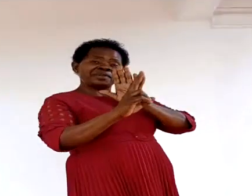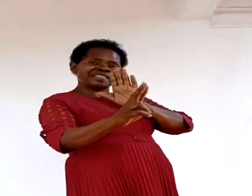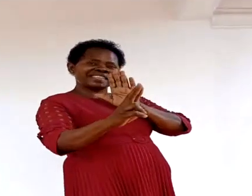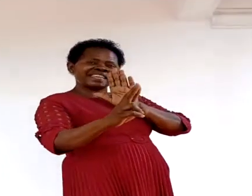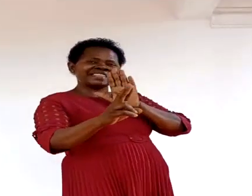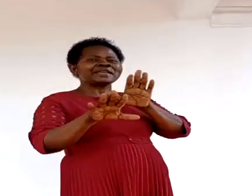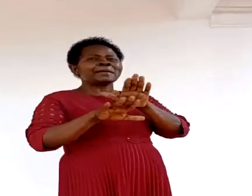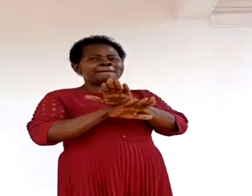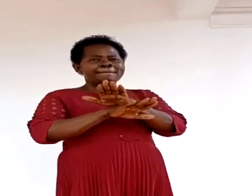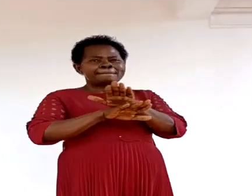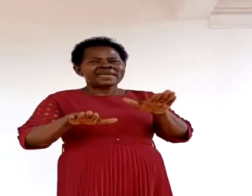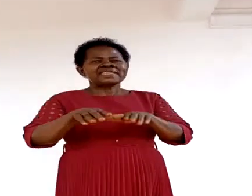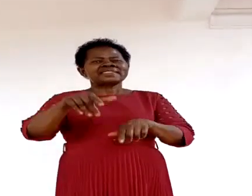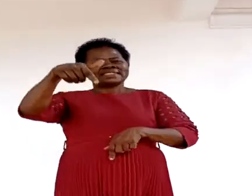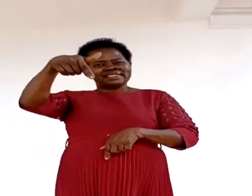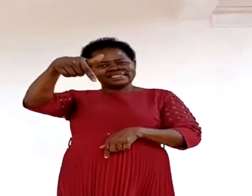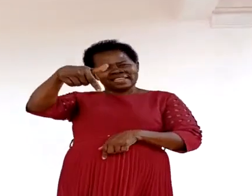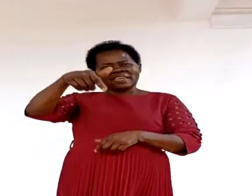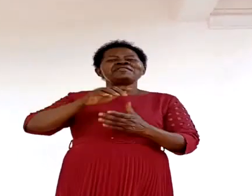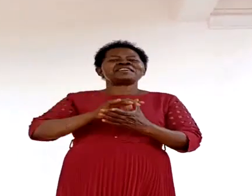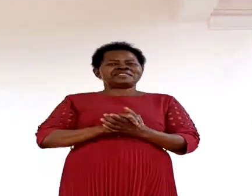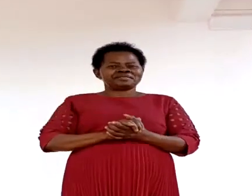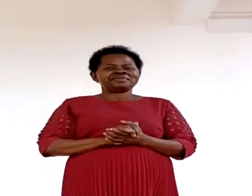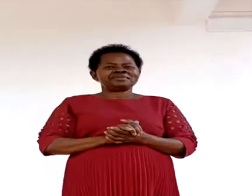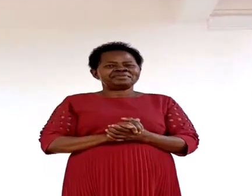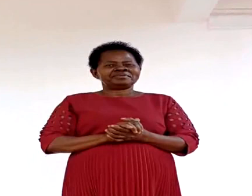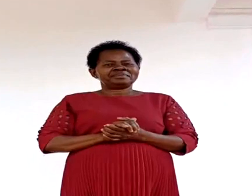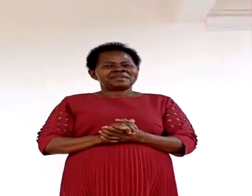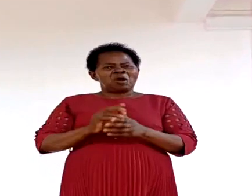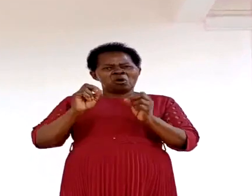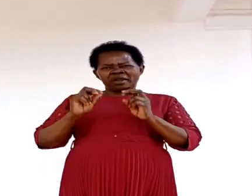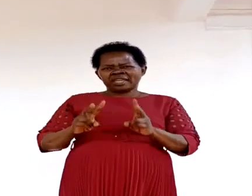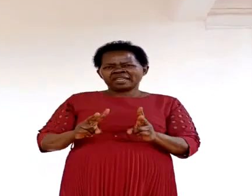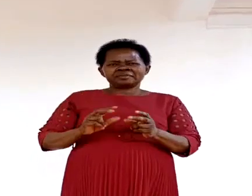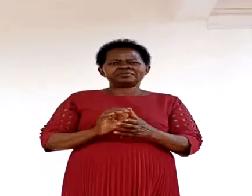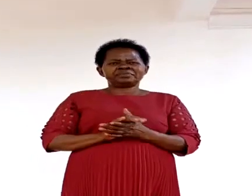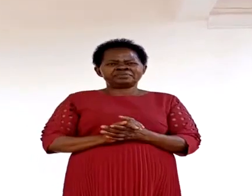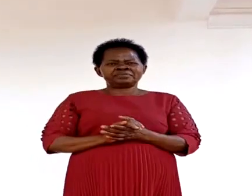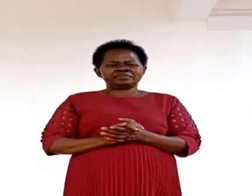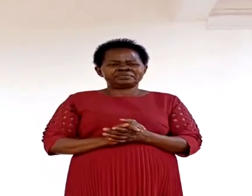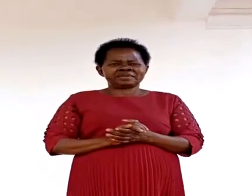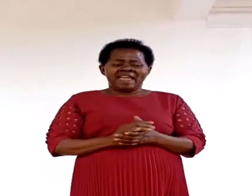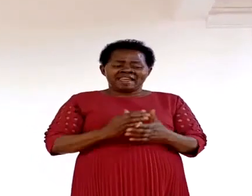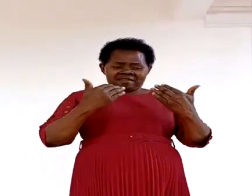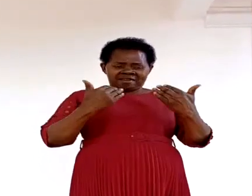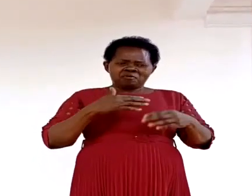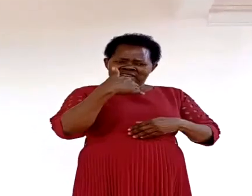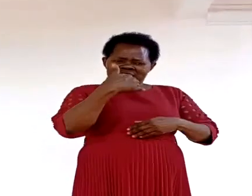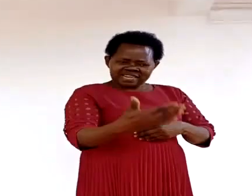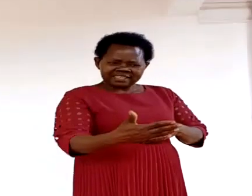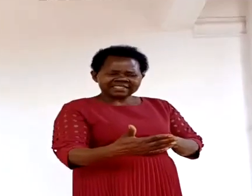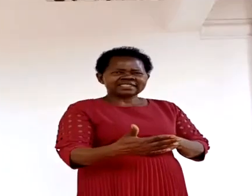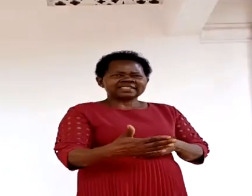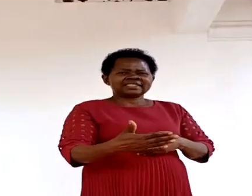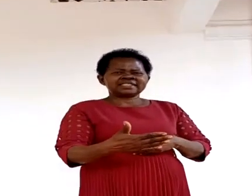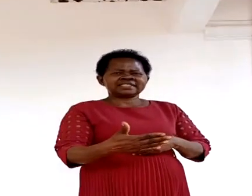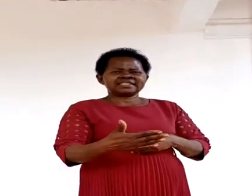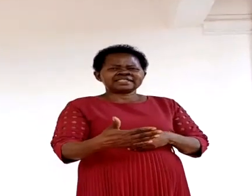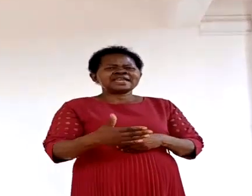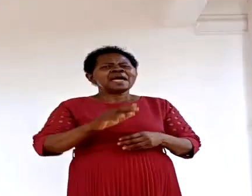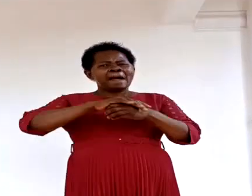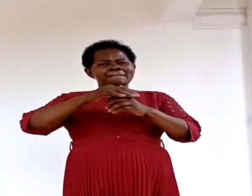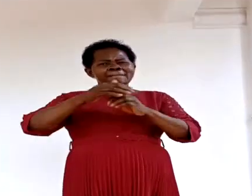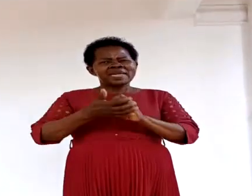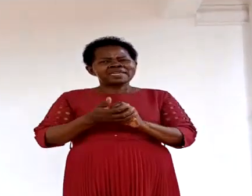these represent base seven. Okay. Now,